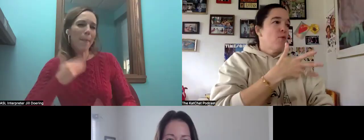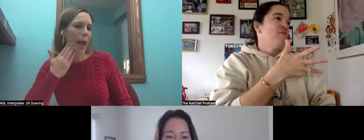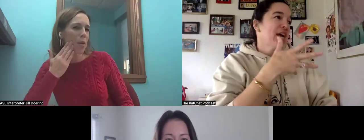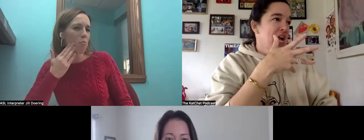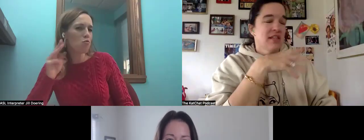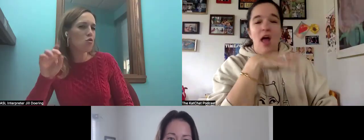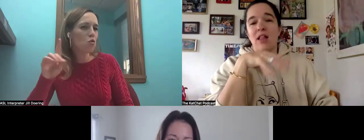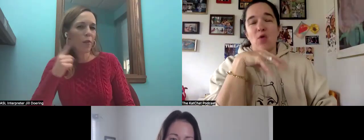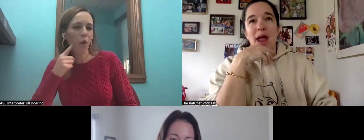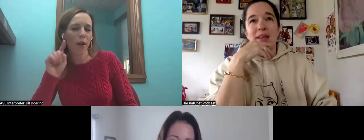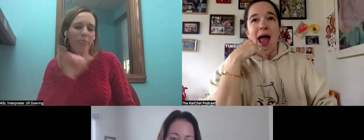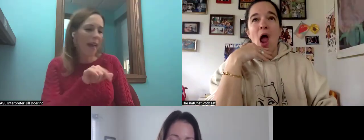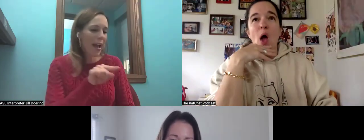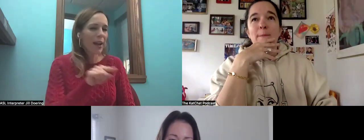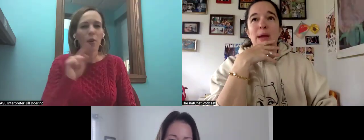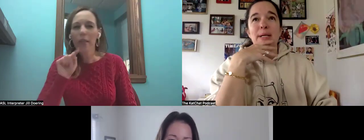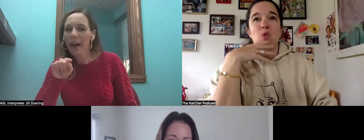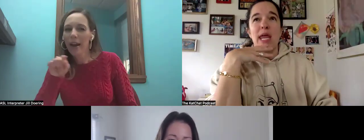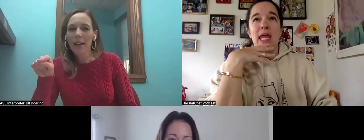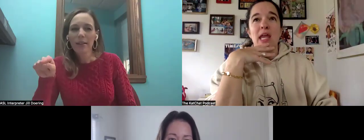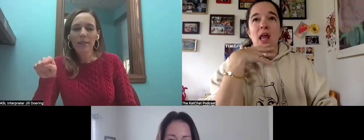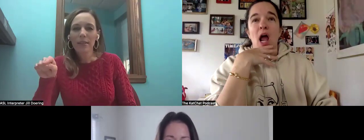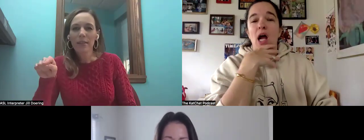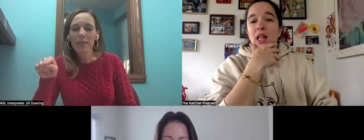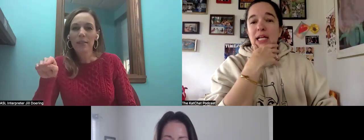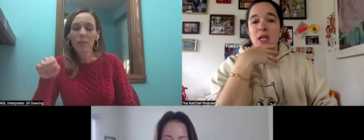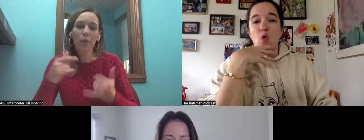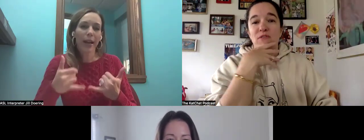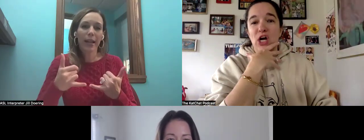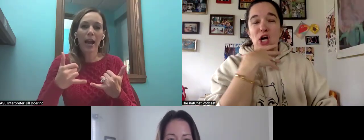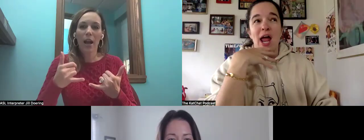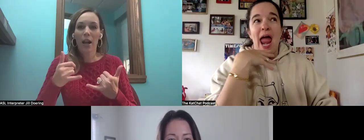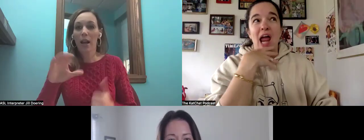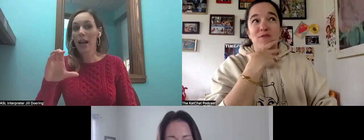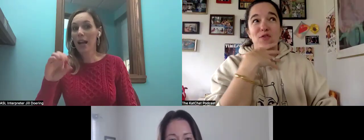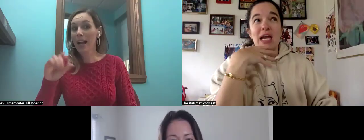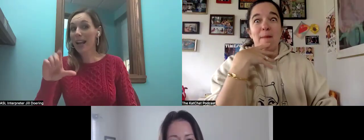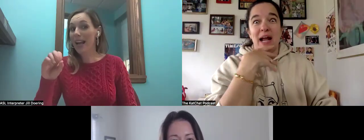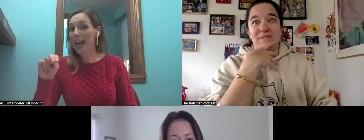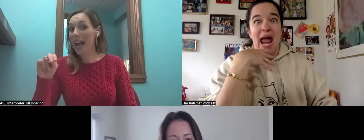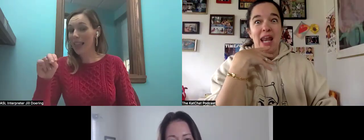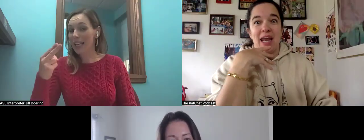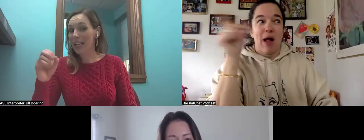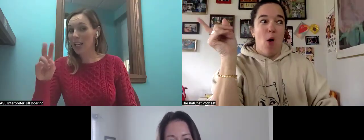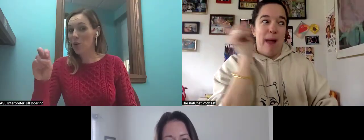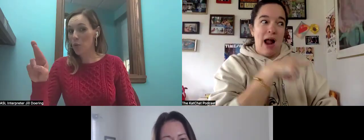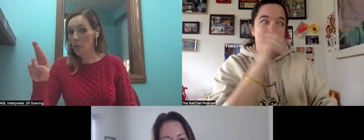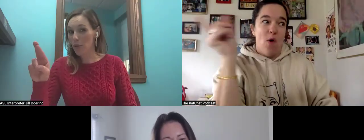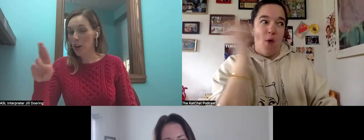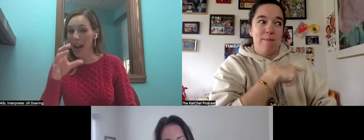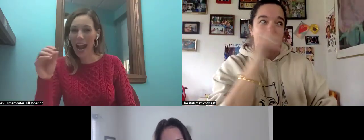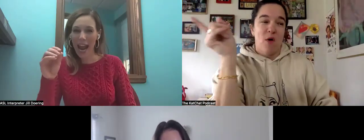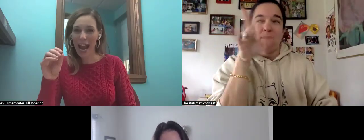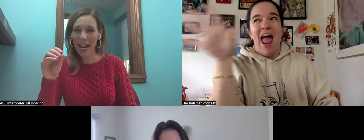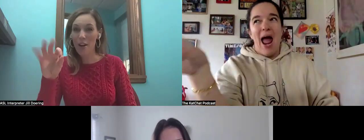I'm in the mood for this. Like Right. right now, I'm in between Colleen Hoover and Frida McFadden. I'm not going back and